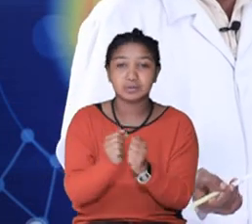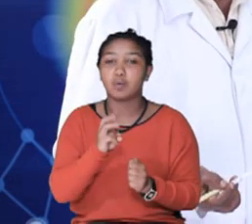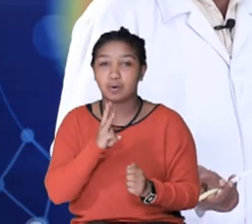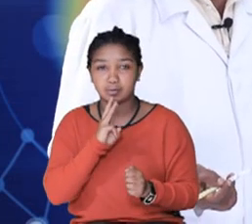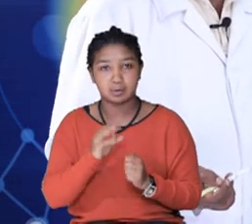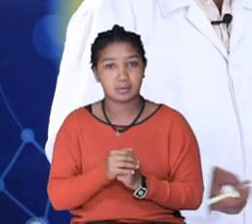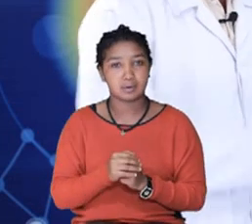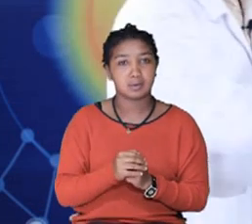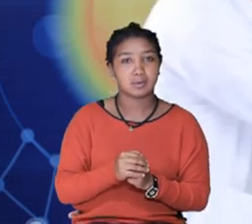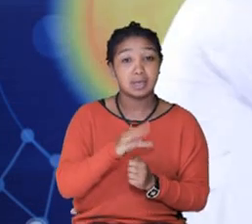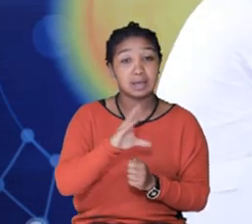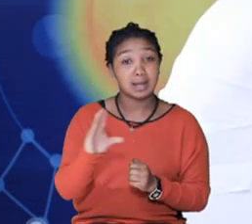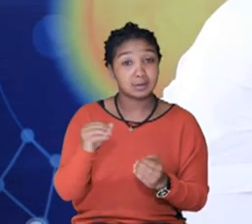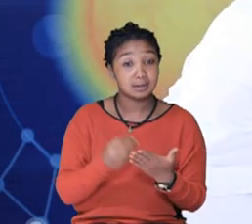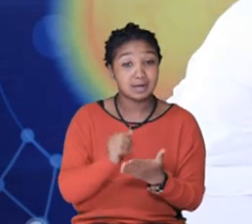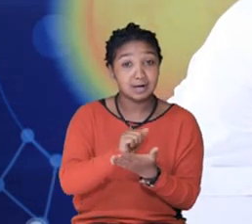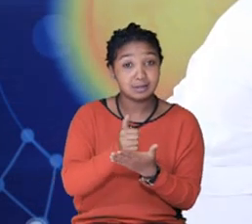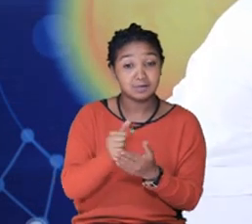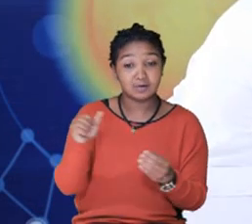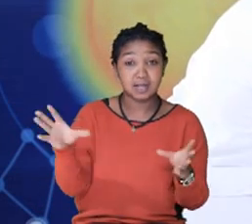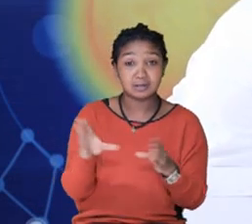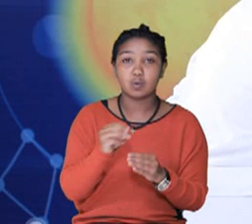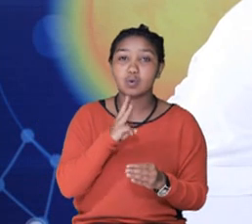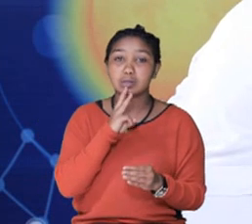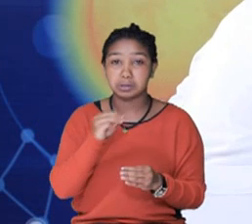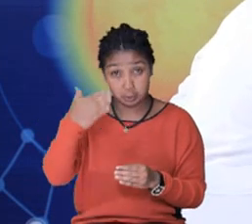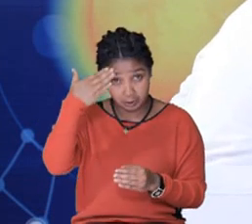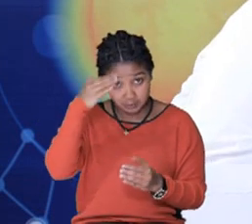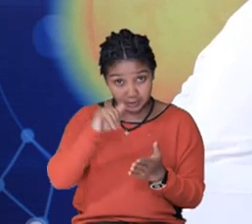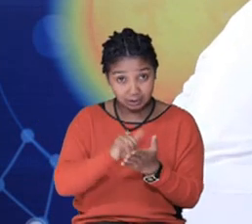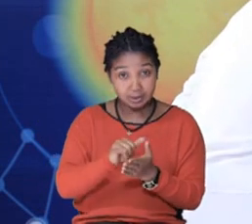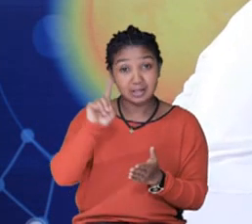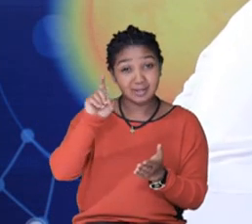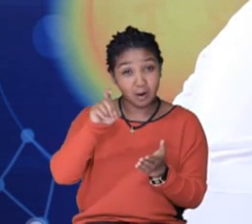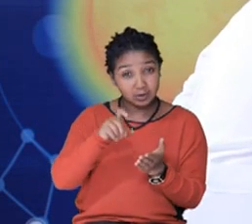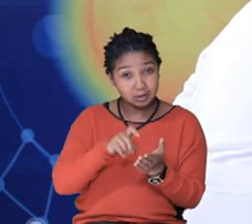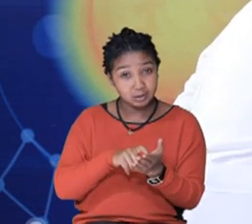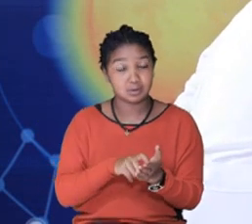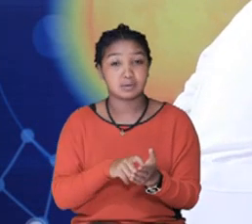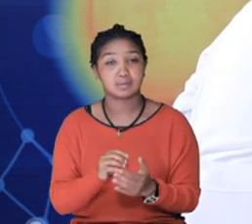water. And the relative density of water is, we know that 1,000